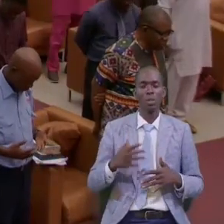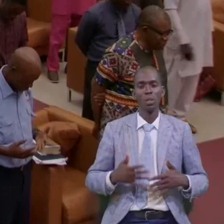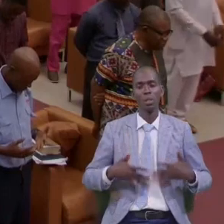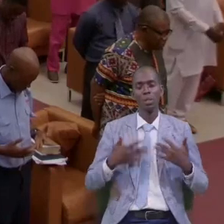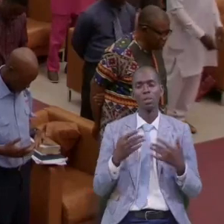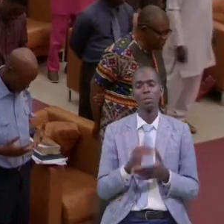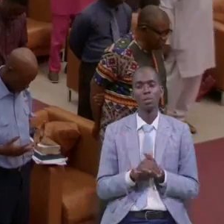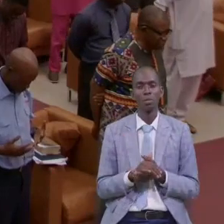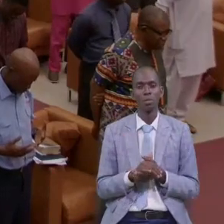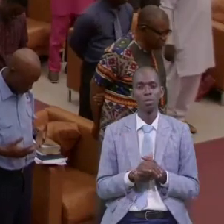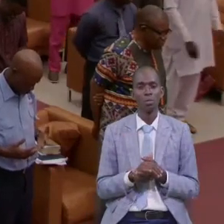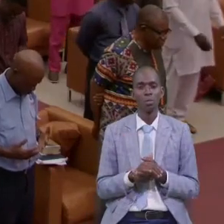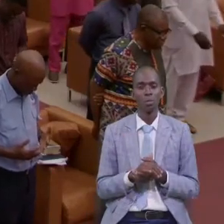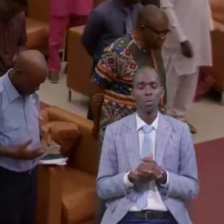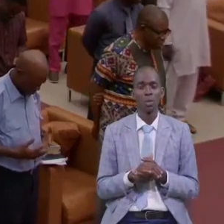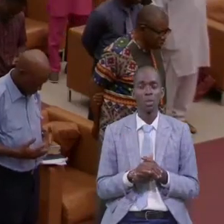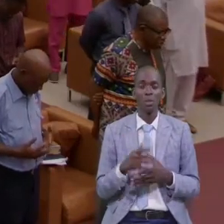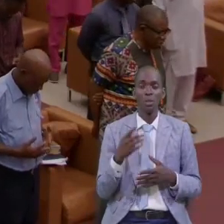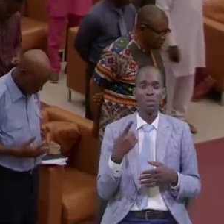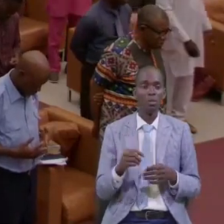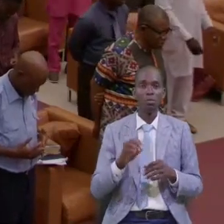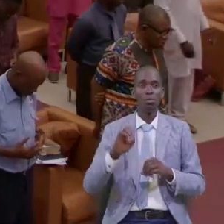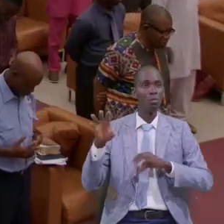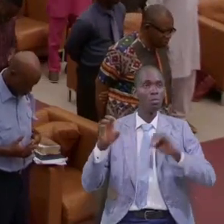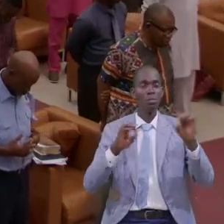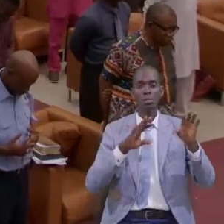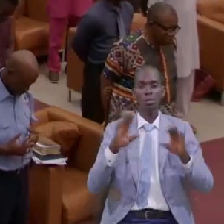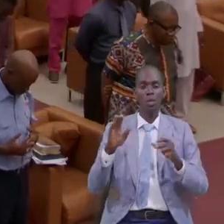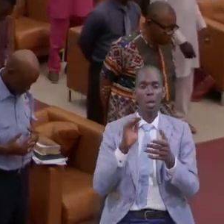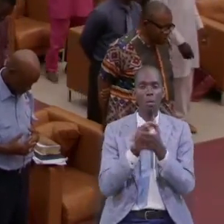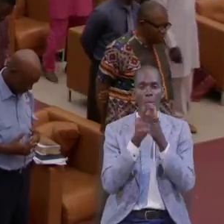The scattered ambassadors,